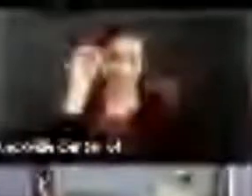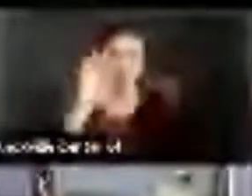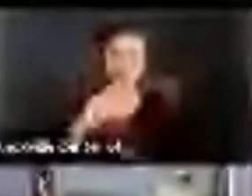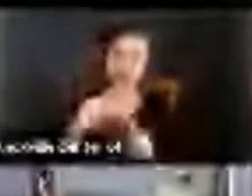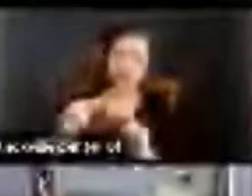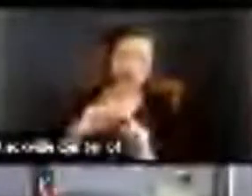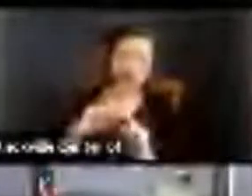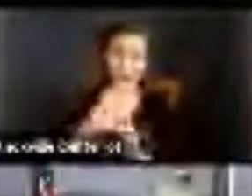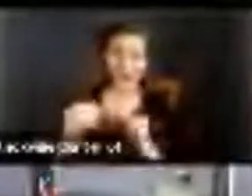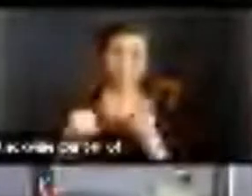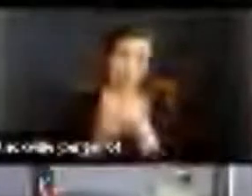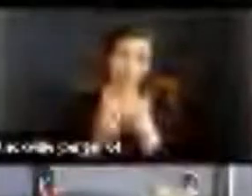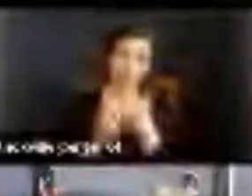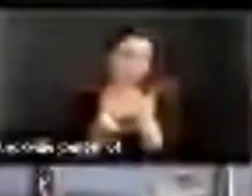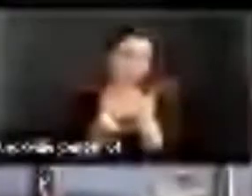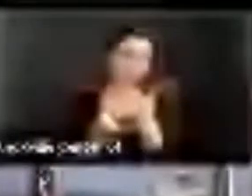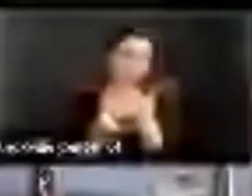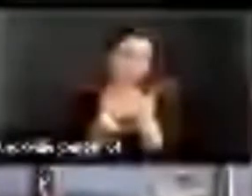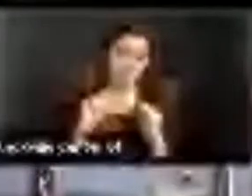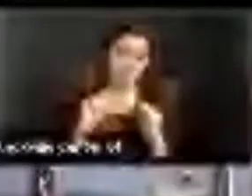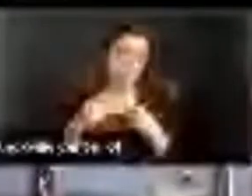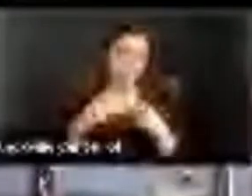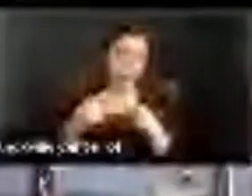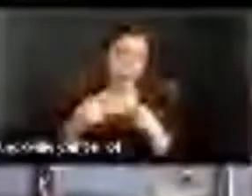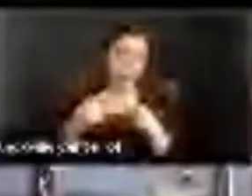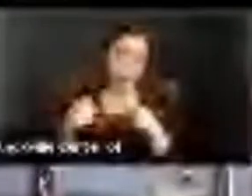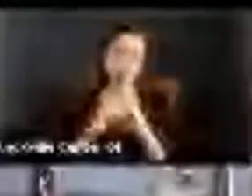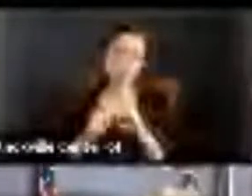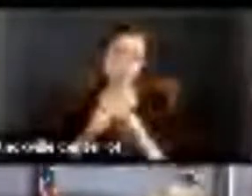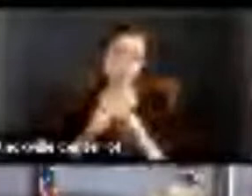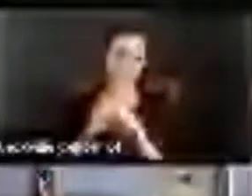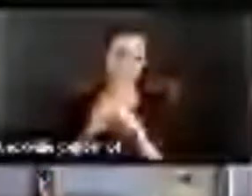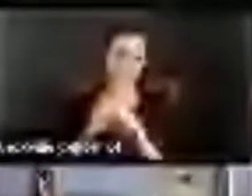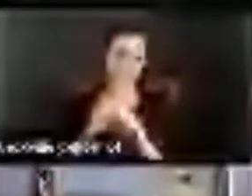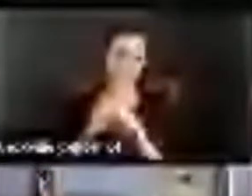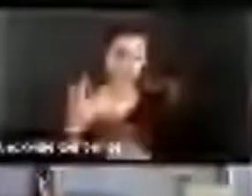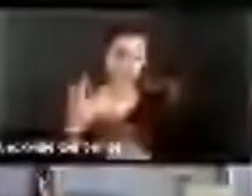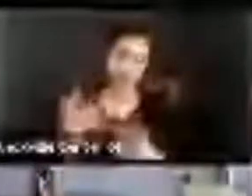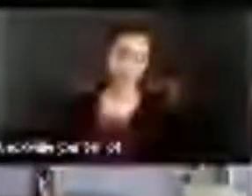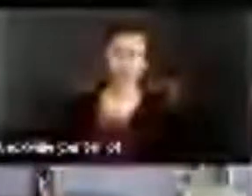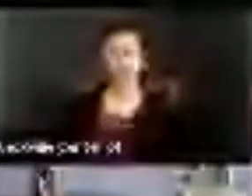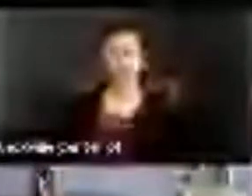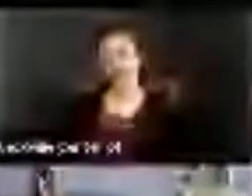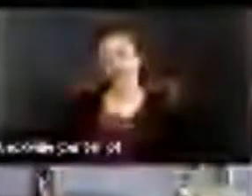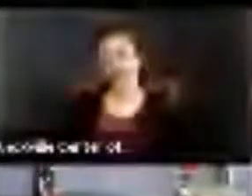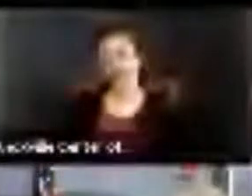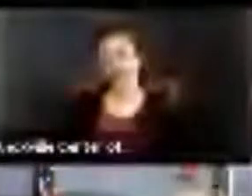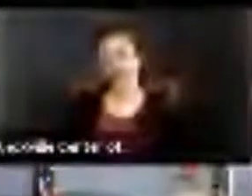for trying to control this in our community. Thank you very much.